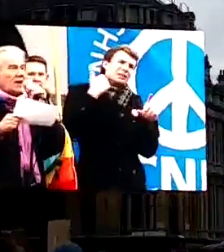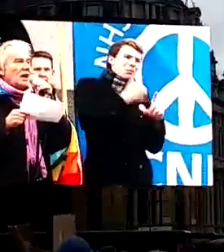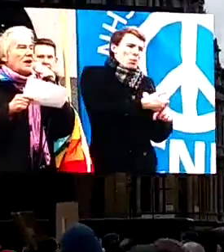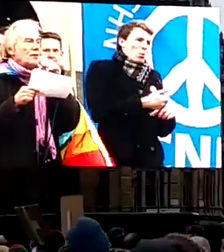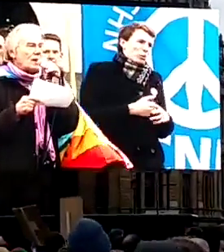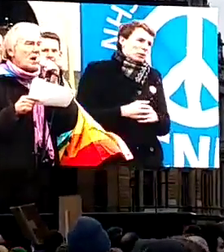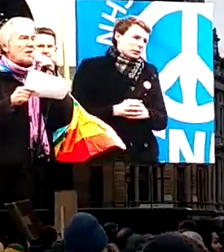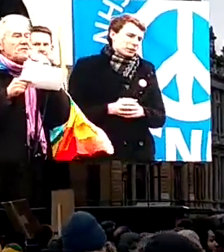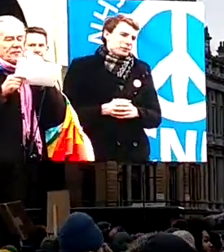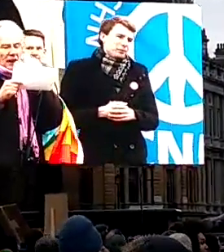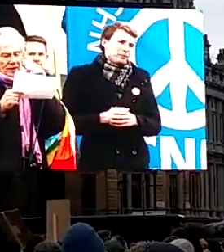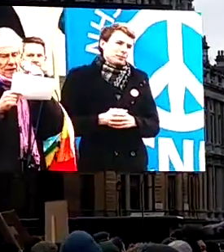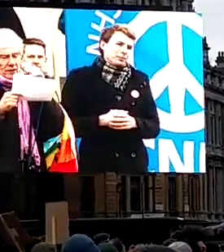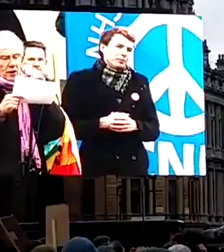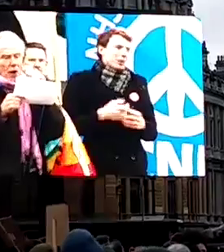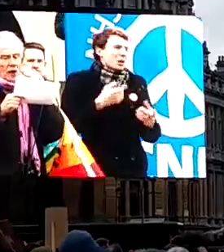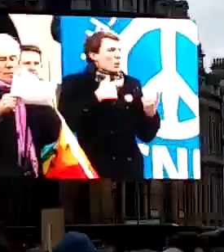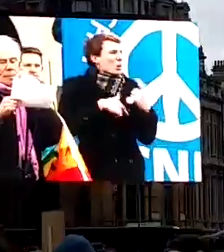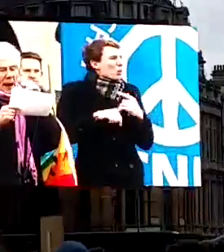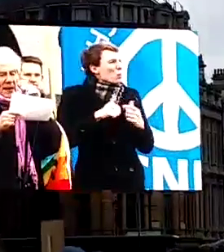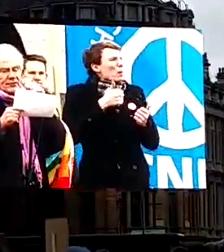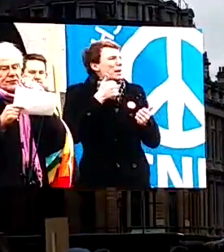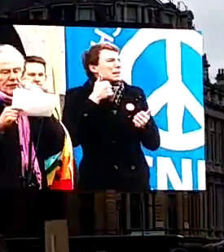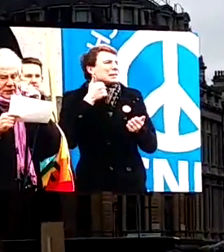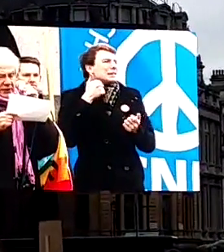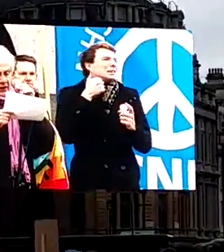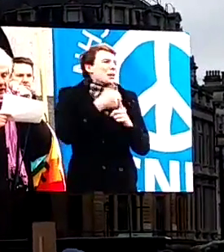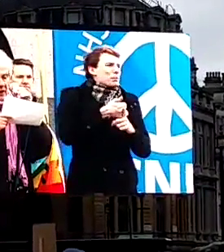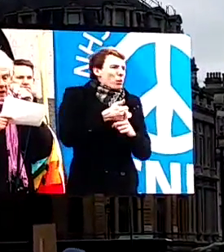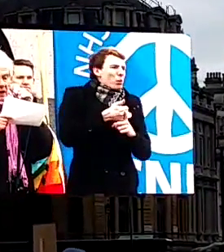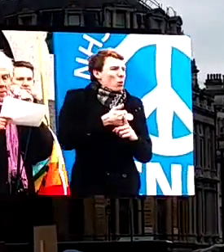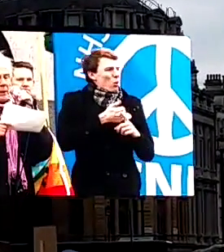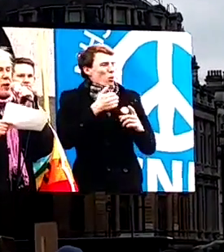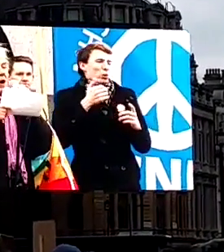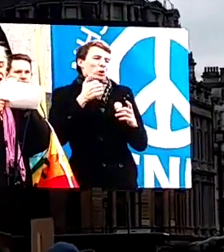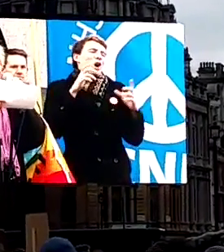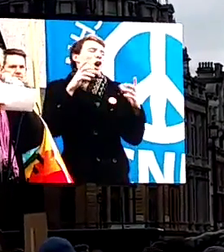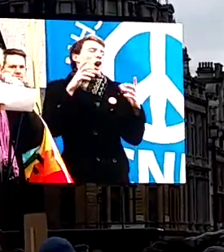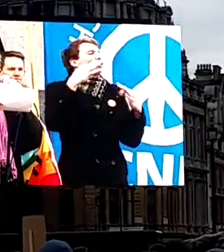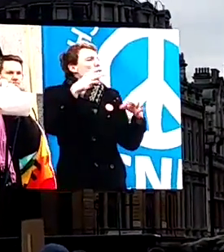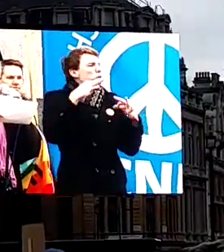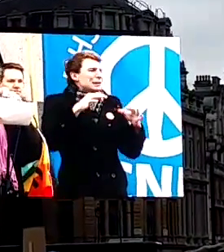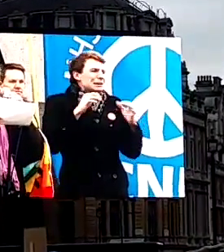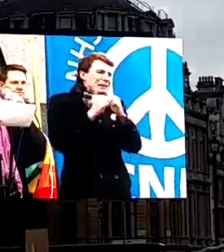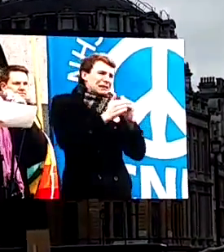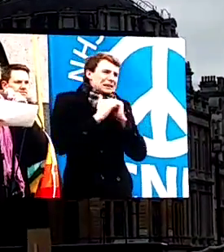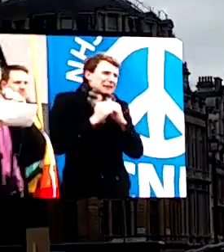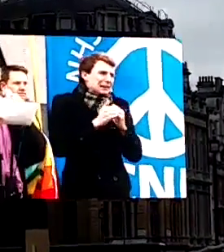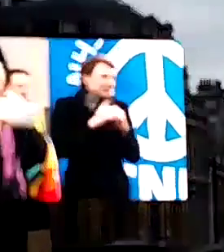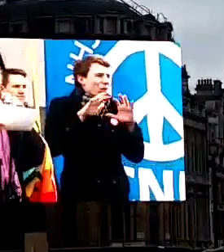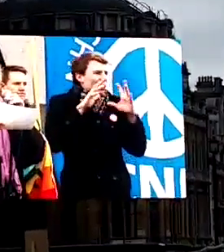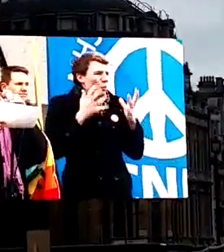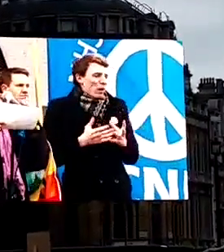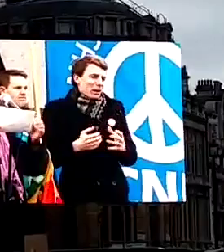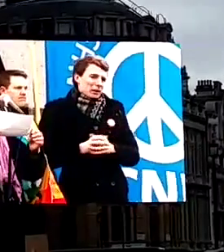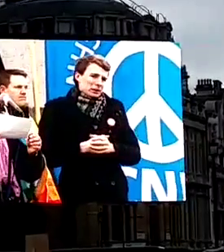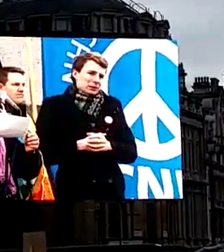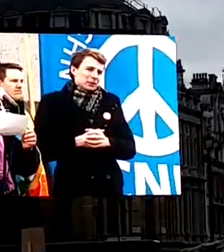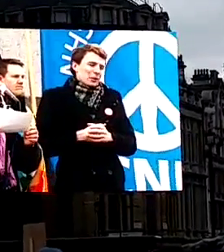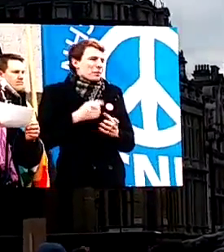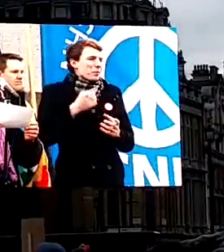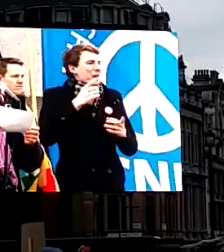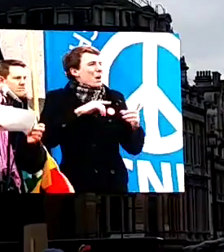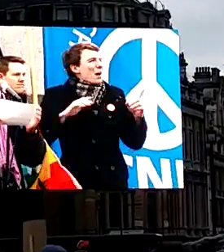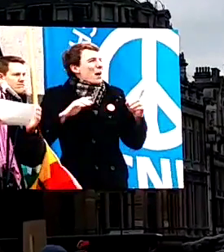weapons. We are in favor of a banned treaty. But our great goal, our aim,